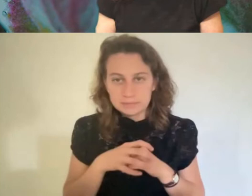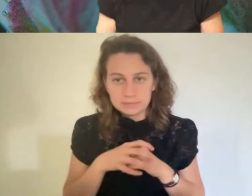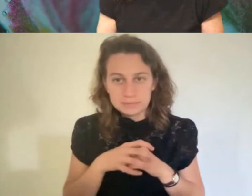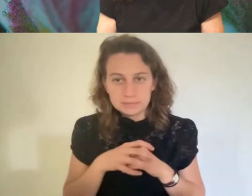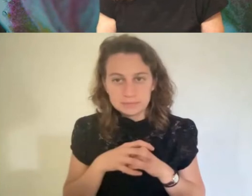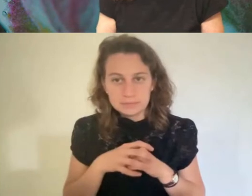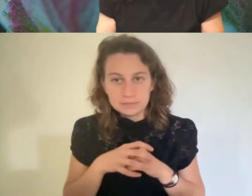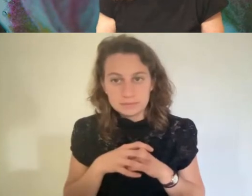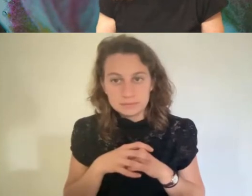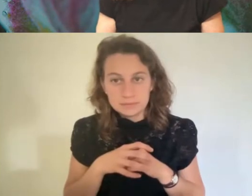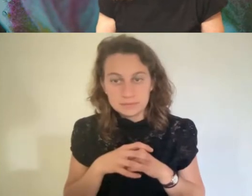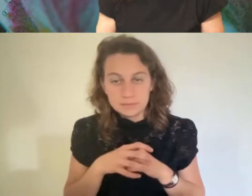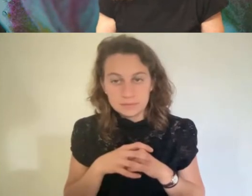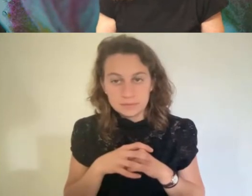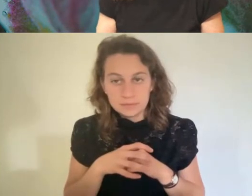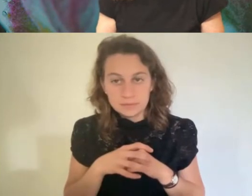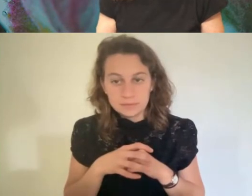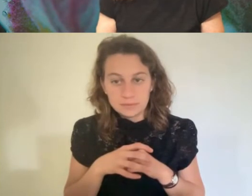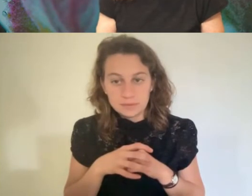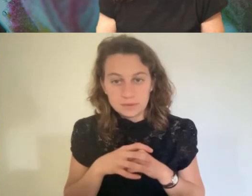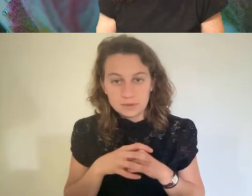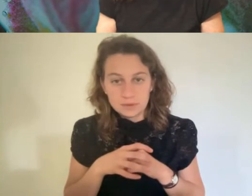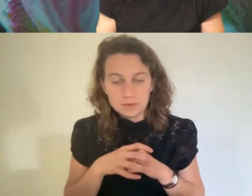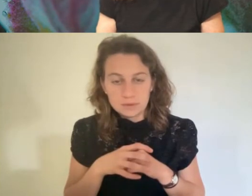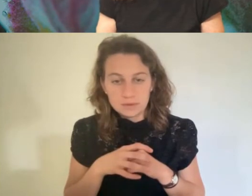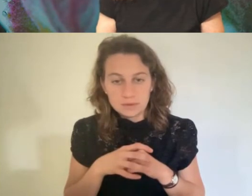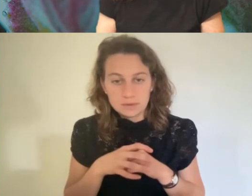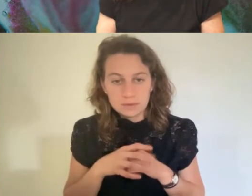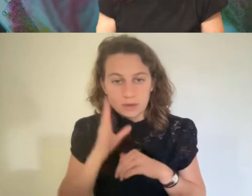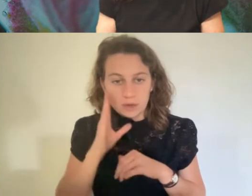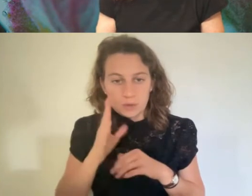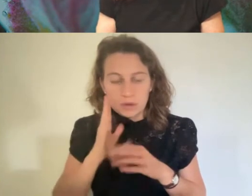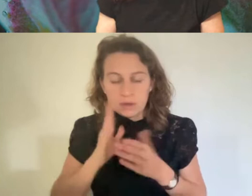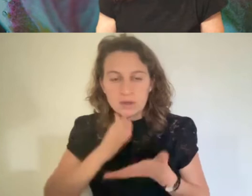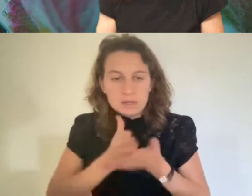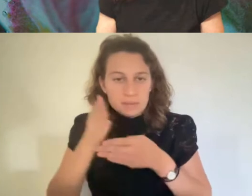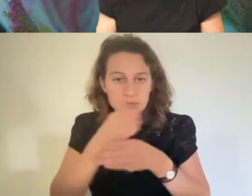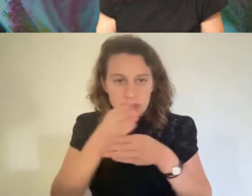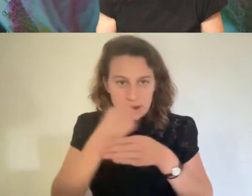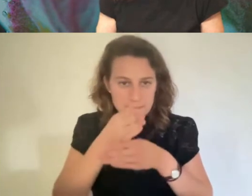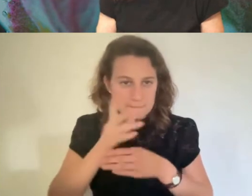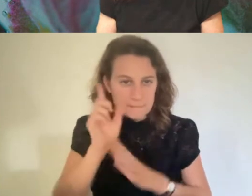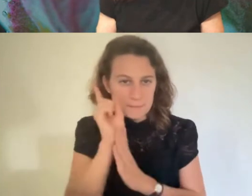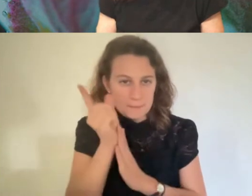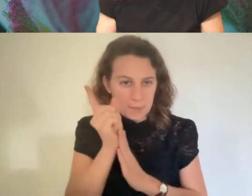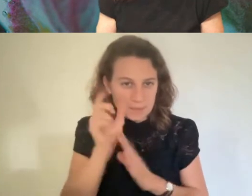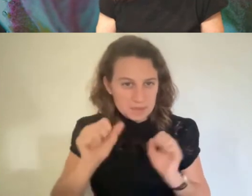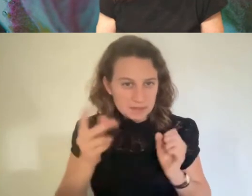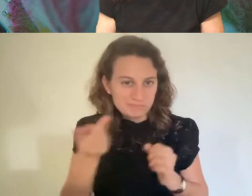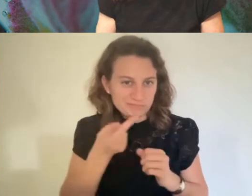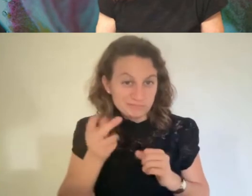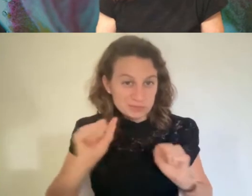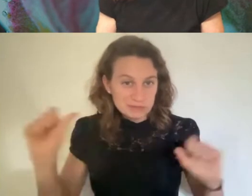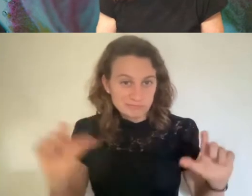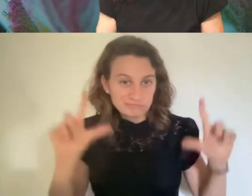kick this discussion, our moderated discussion, off. I'm going to just stop sharing my screen for a moment so you two can be